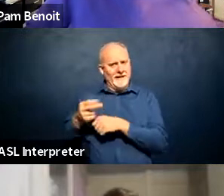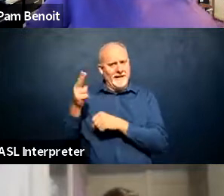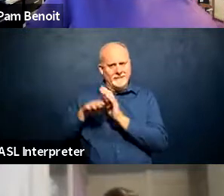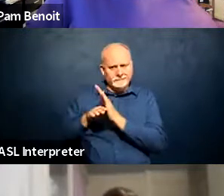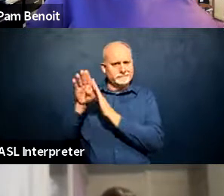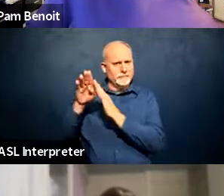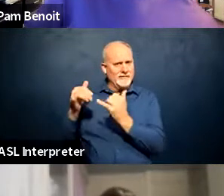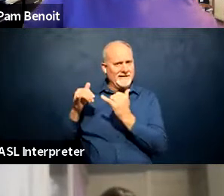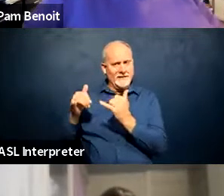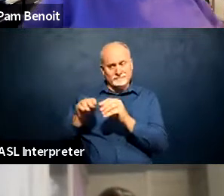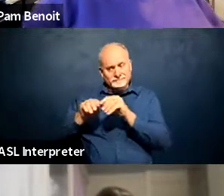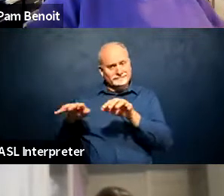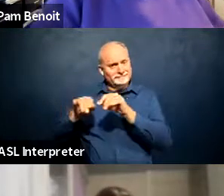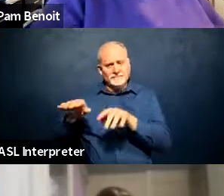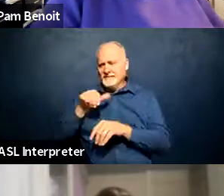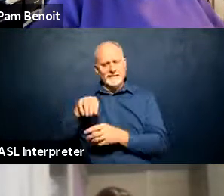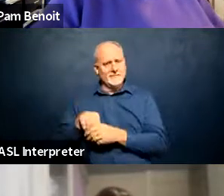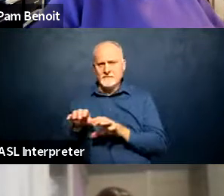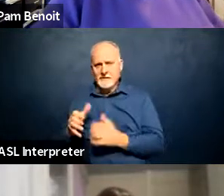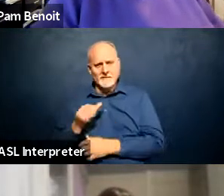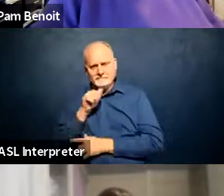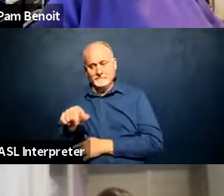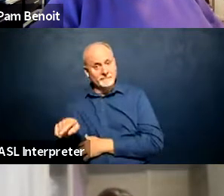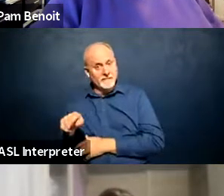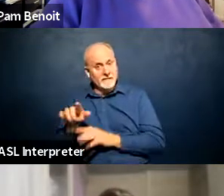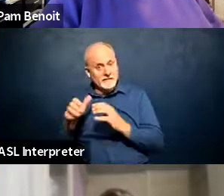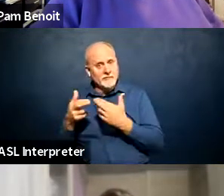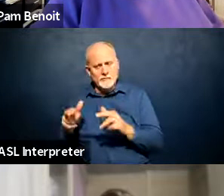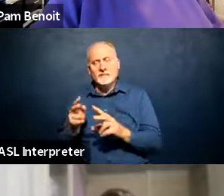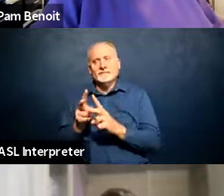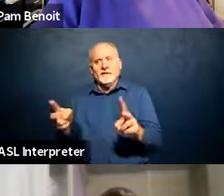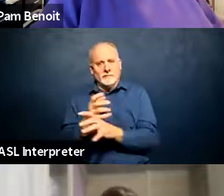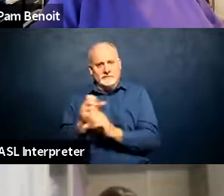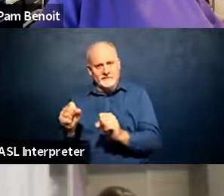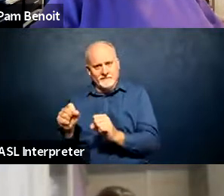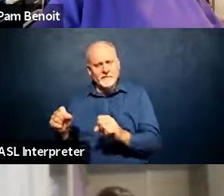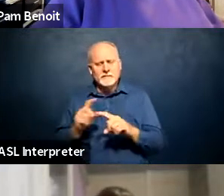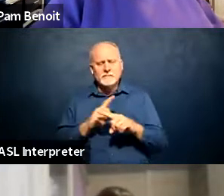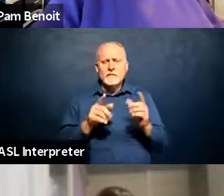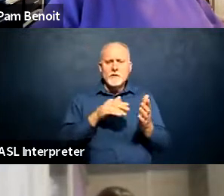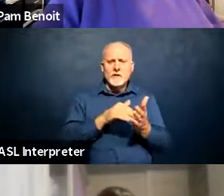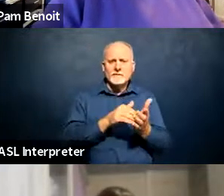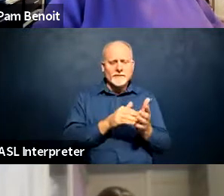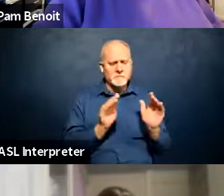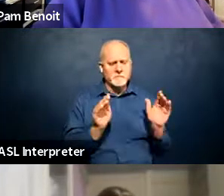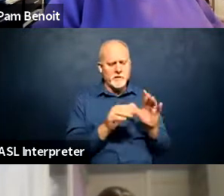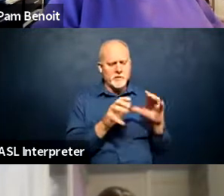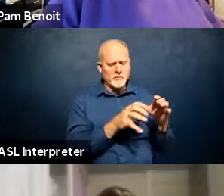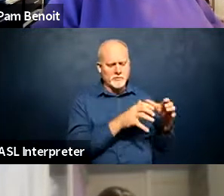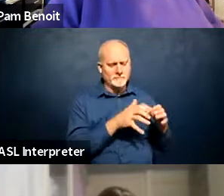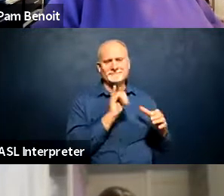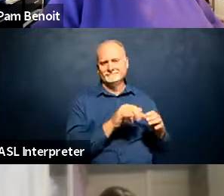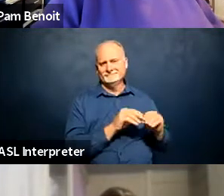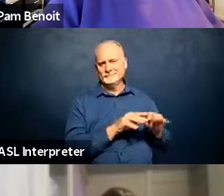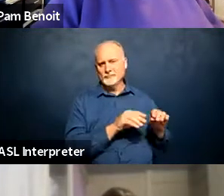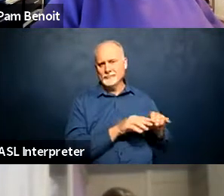the transmission occurs not in the classroom. The classrooms are actually incredibly safe, but frequently in small groups, and especially in small groups